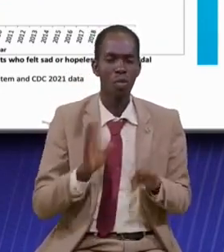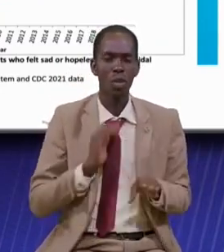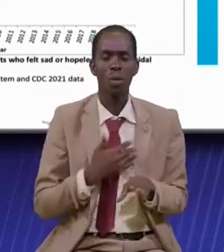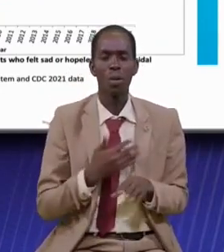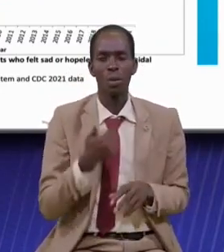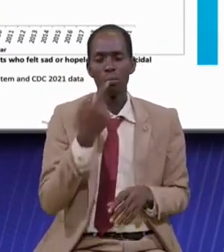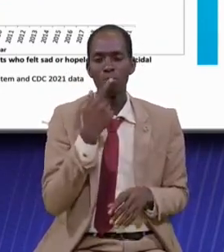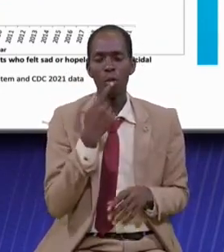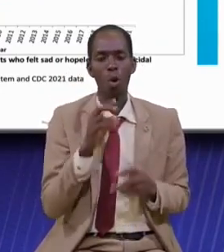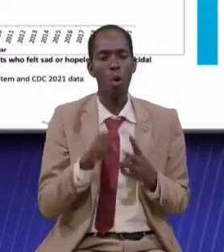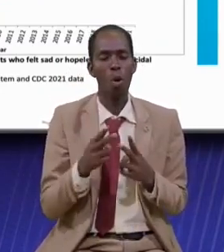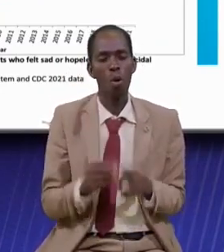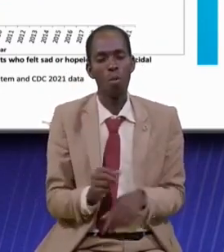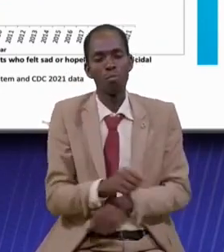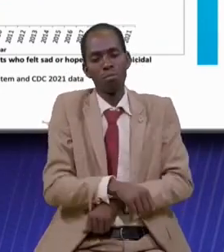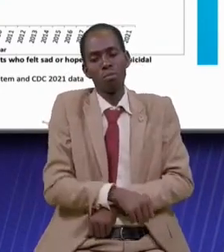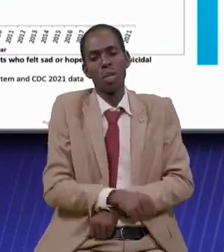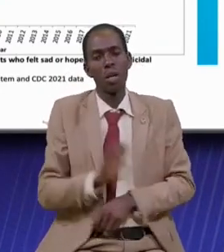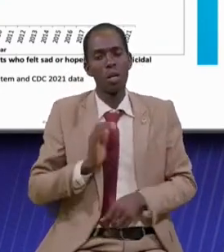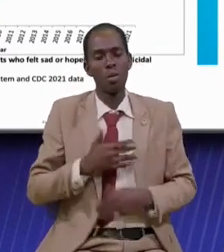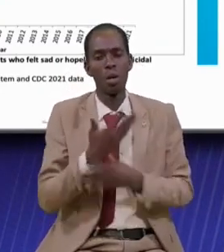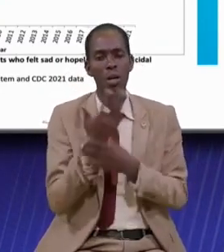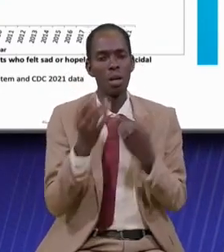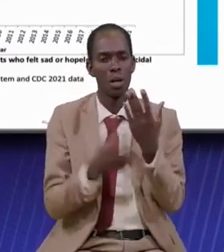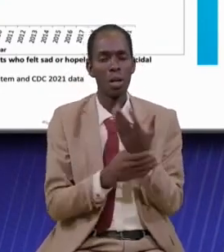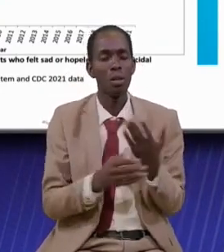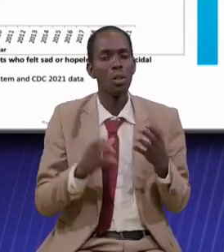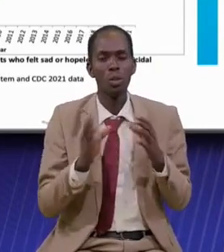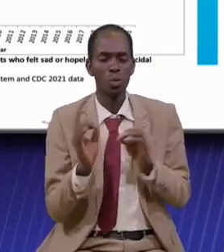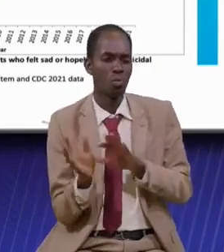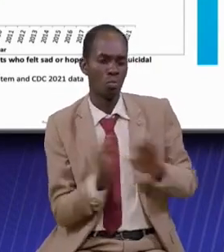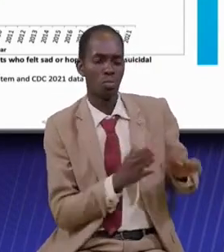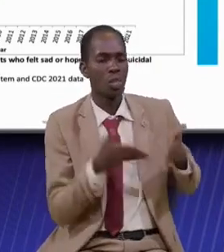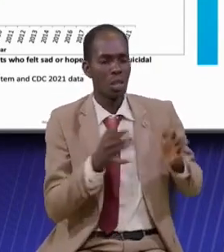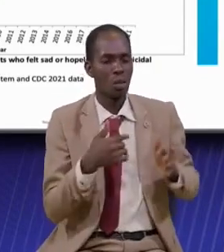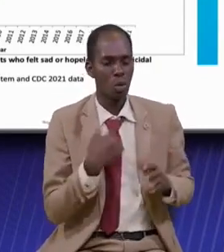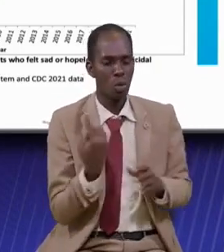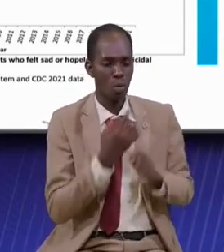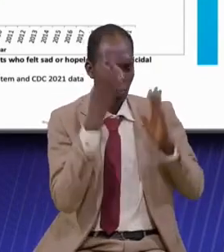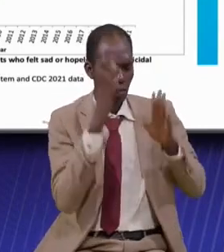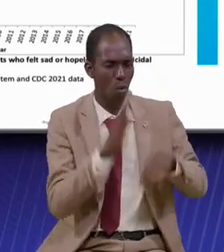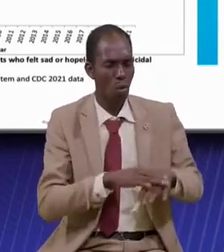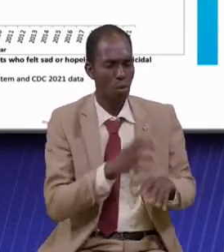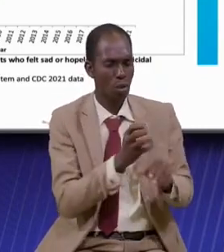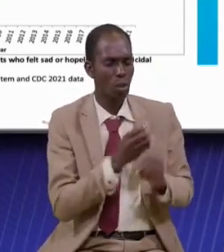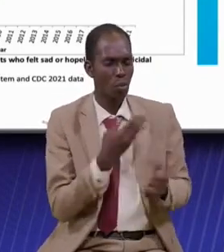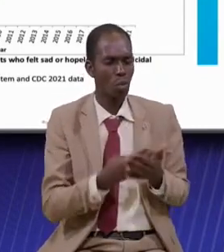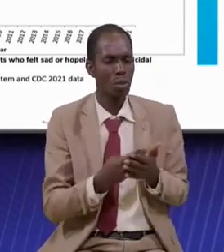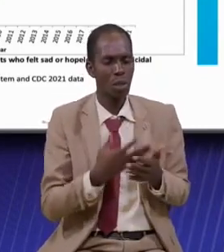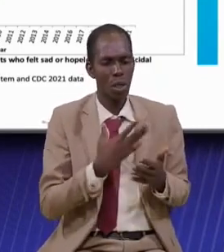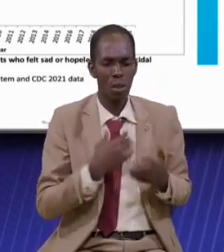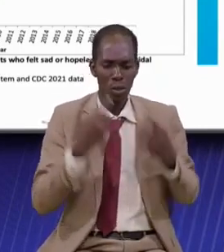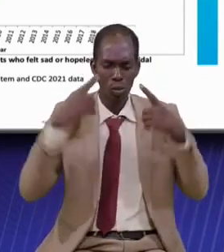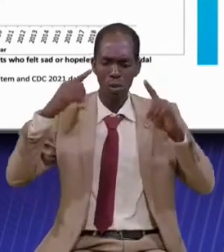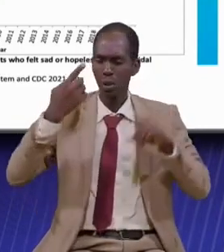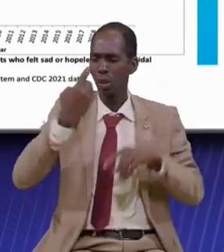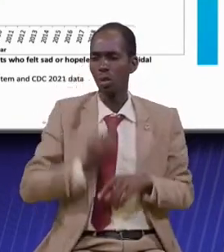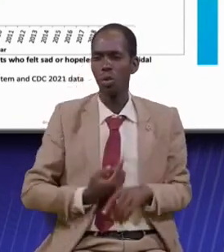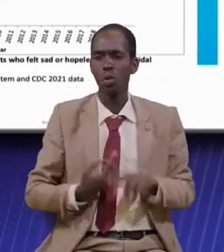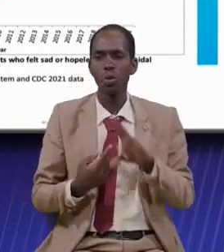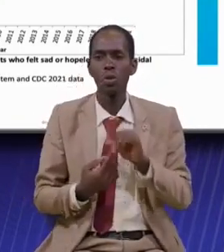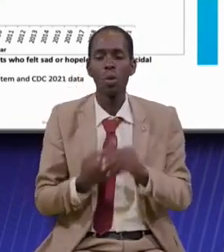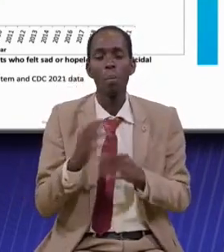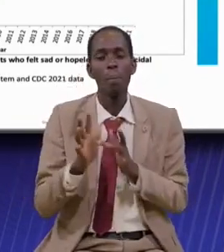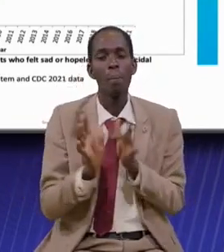professional, therefore, let me make all the money and go. Whatever, wherever we find ourselves, the Bible says, whatever thy hand findeth it to